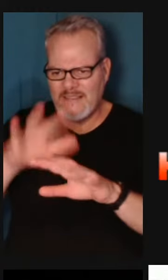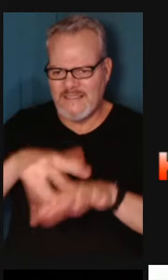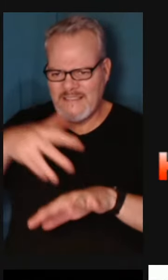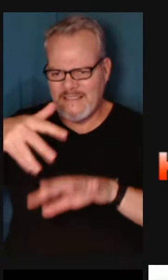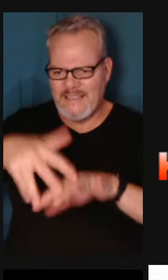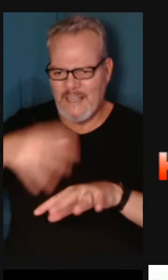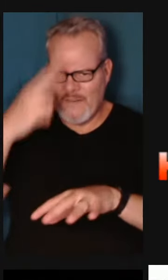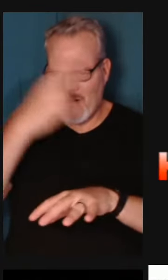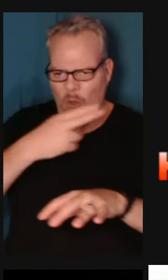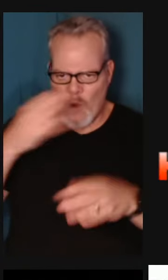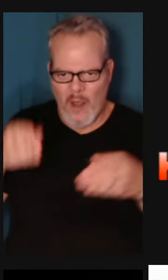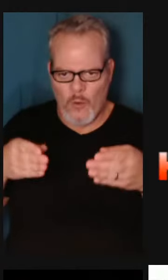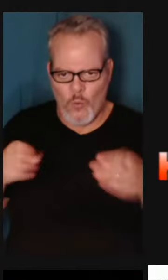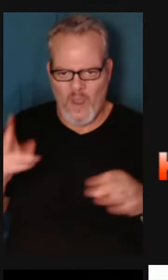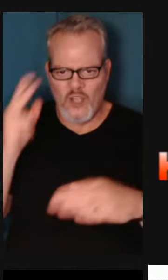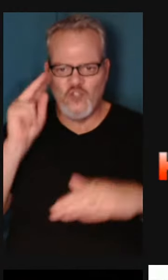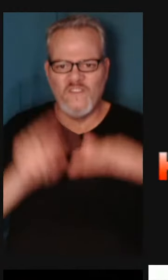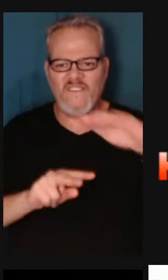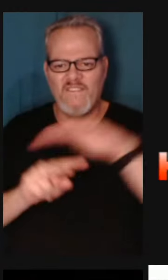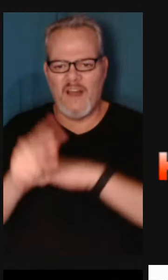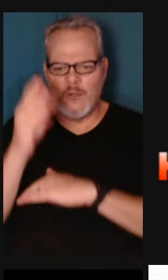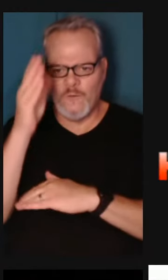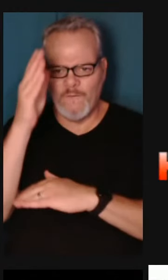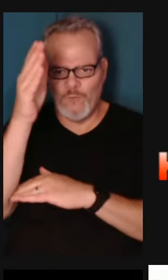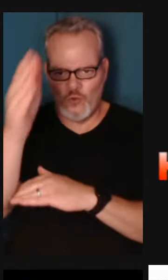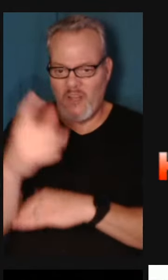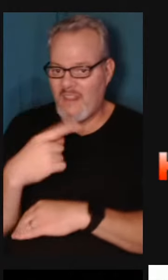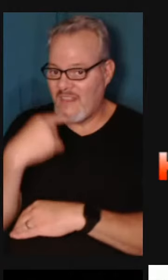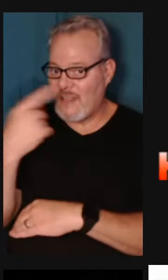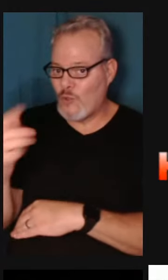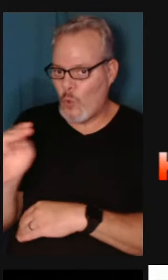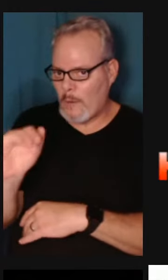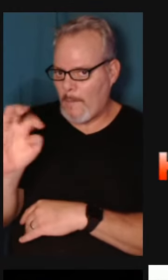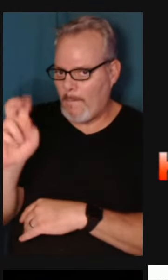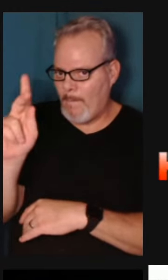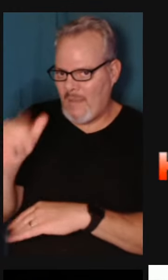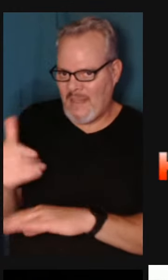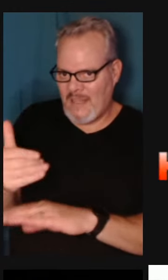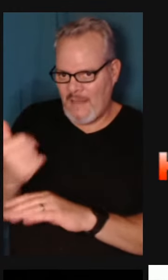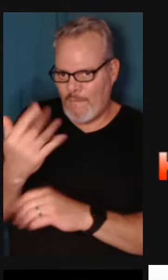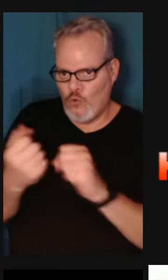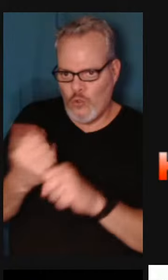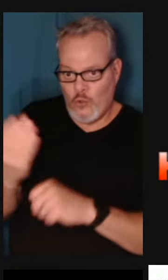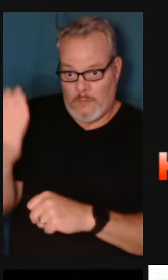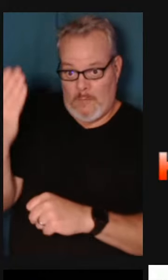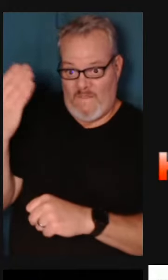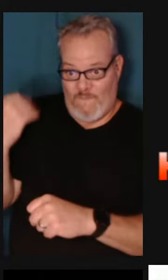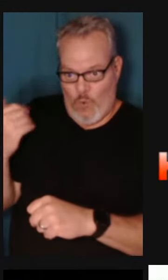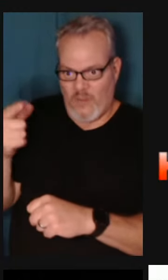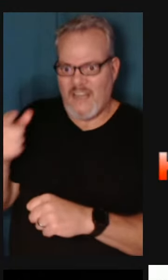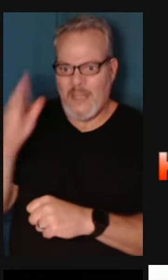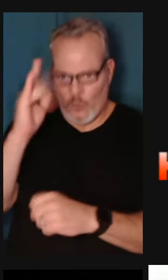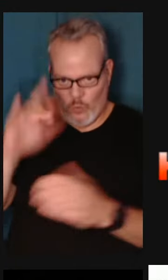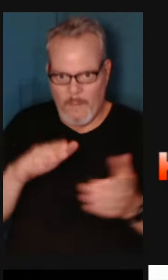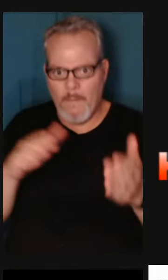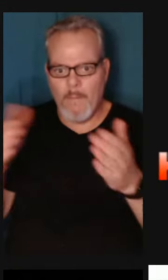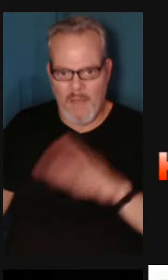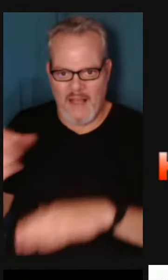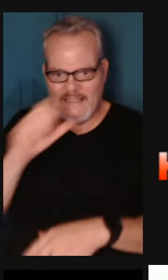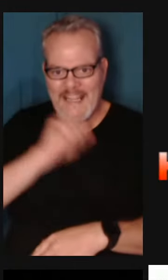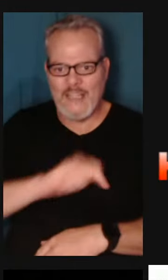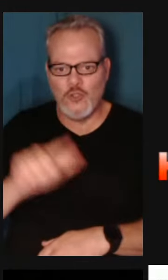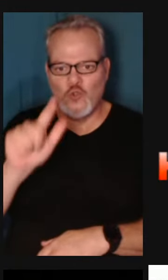divining the future. They told Mickey a few years before the tsunami that he would pass at age 27 in a tragic